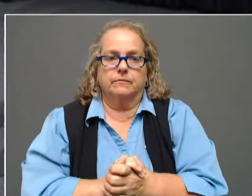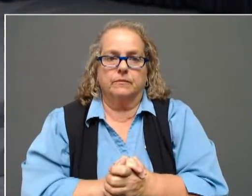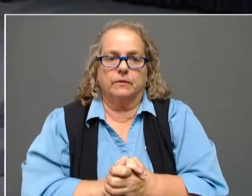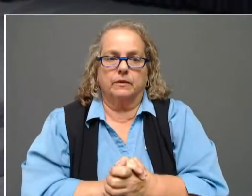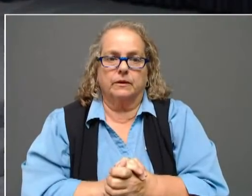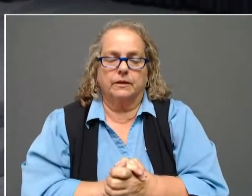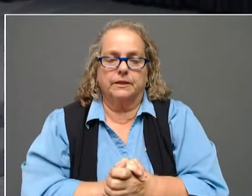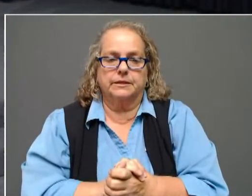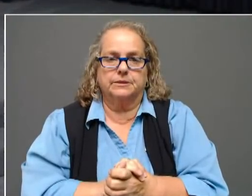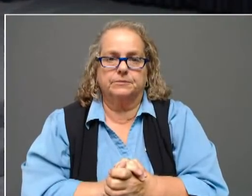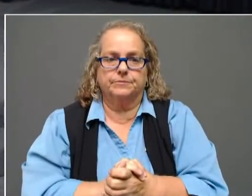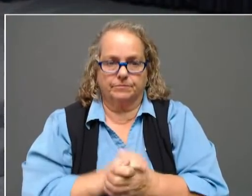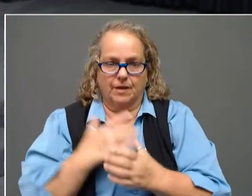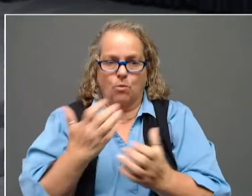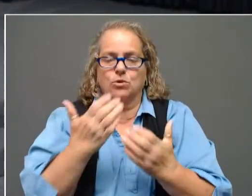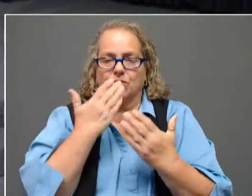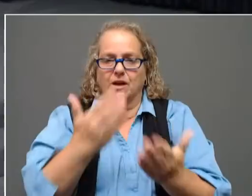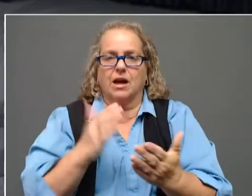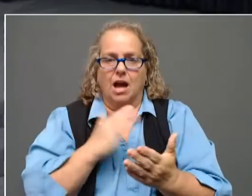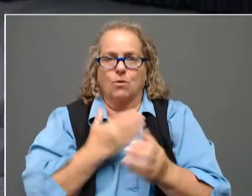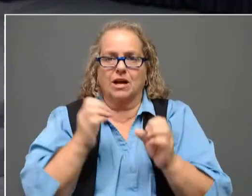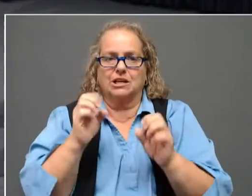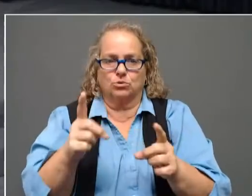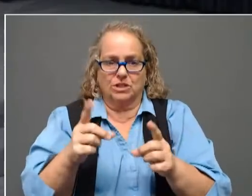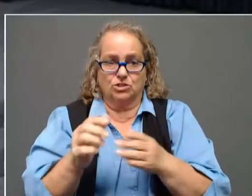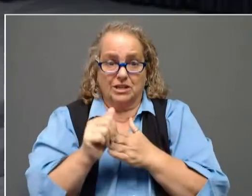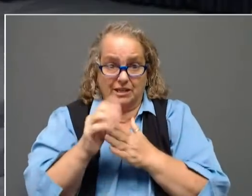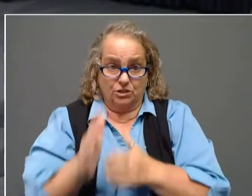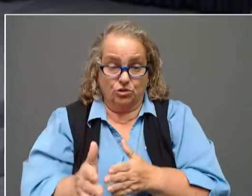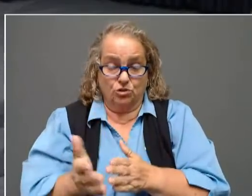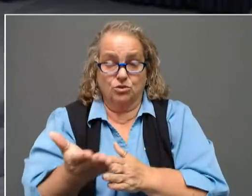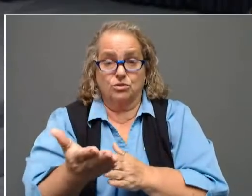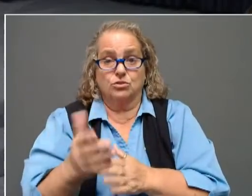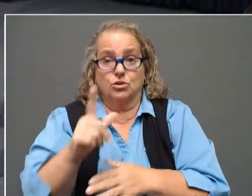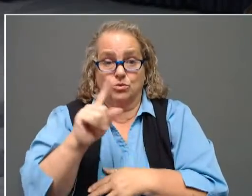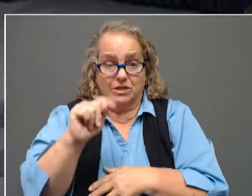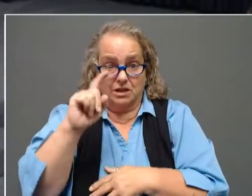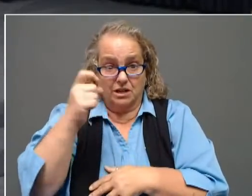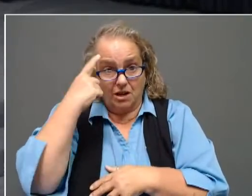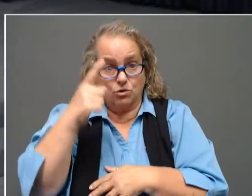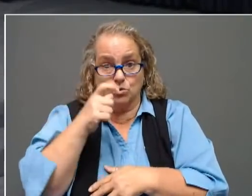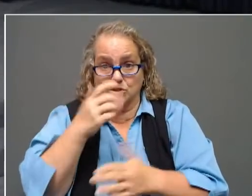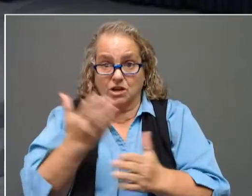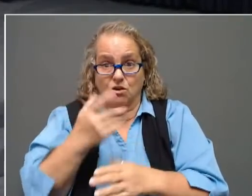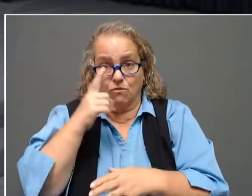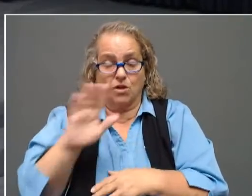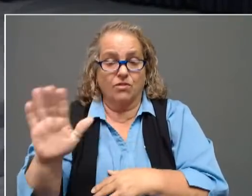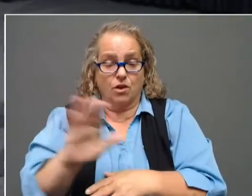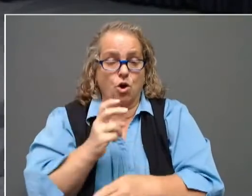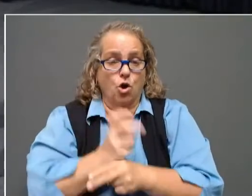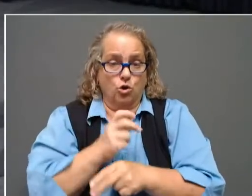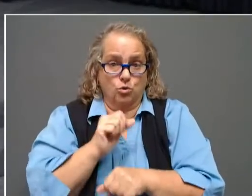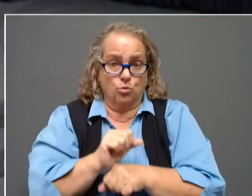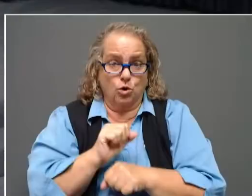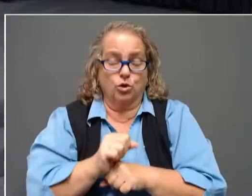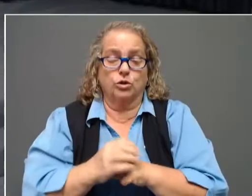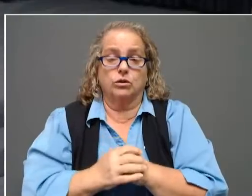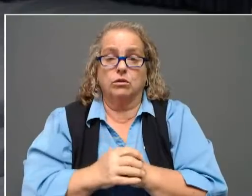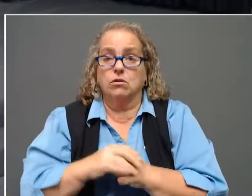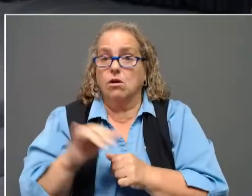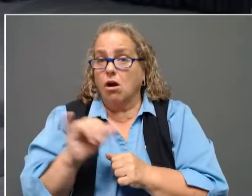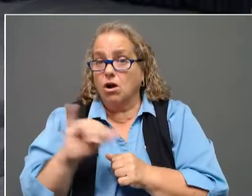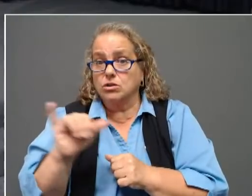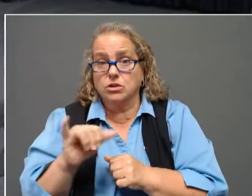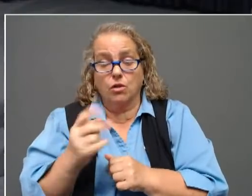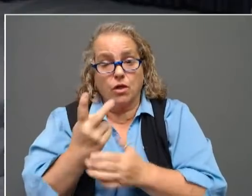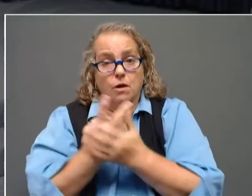I want to thank our education leaders, our Lieutenant Governor who's here, for their hard work. Also, they both made a